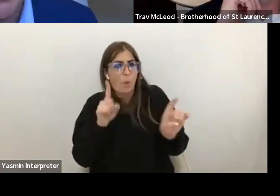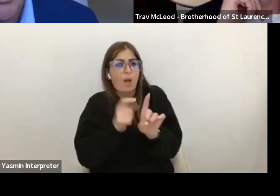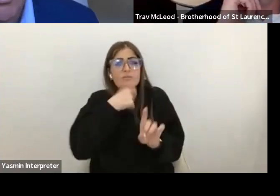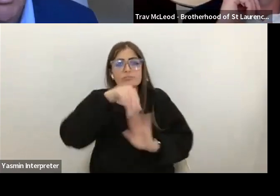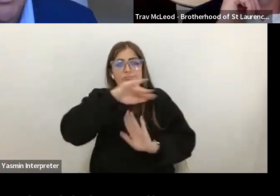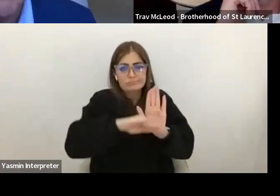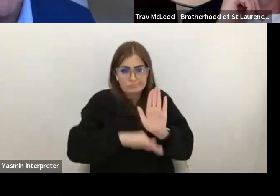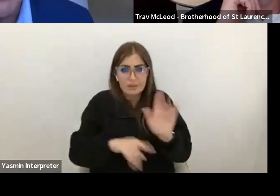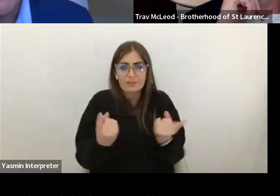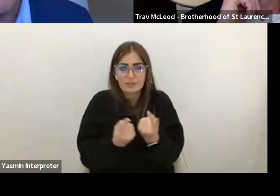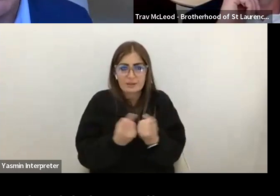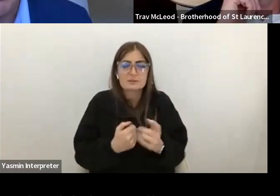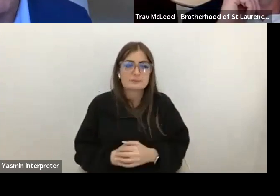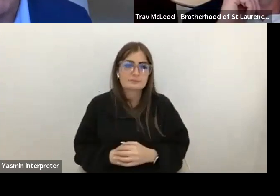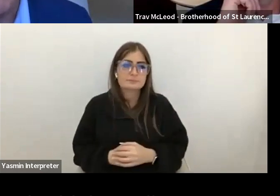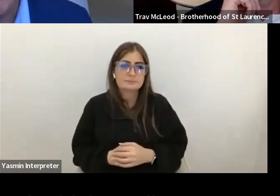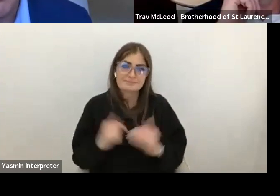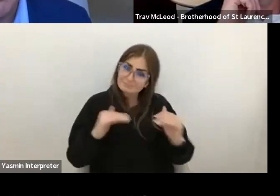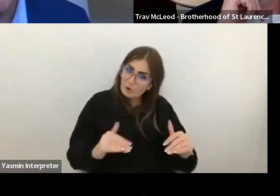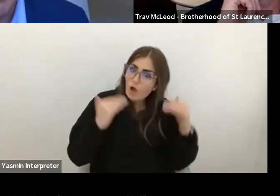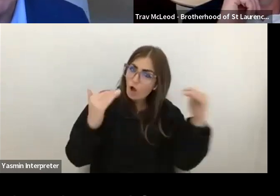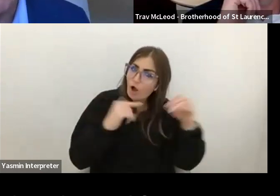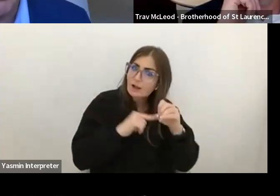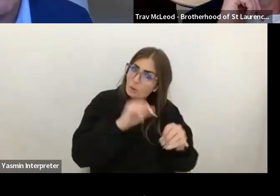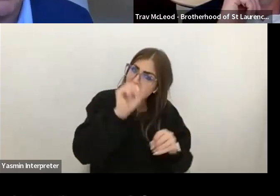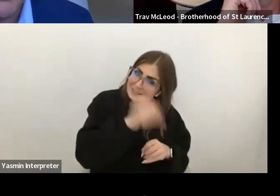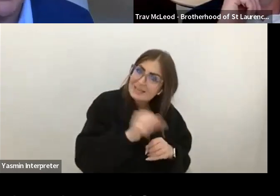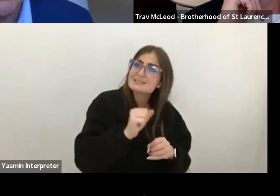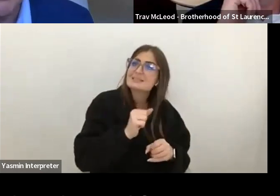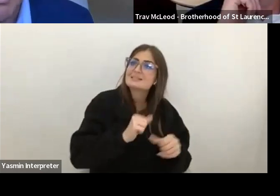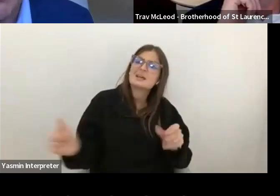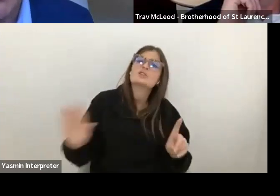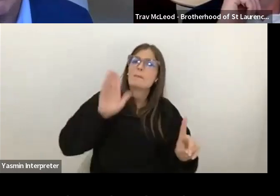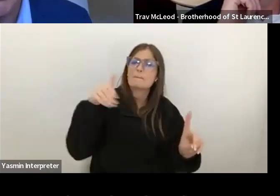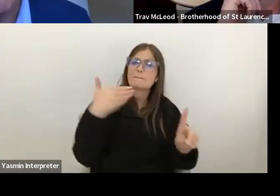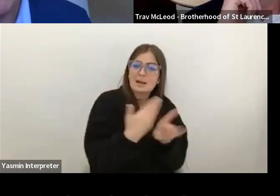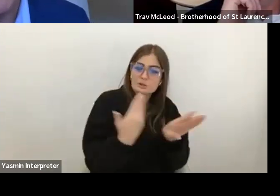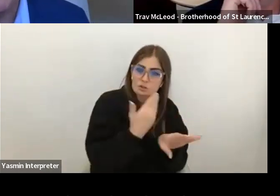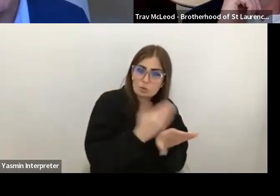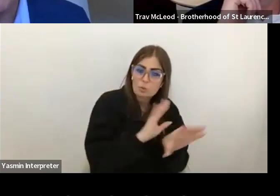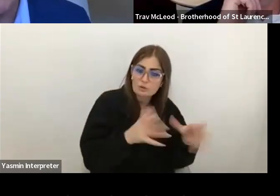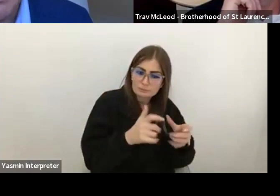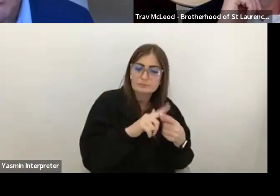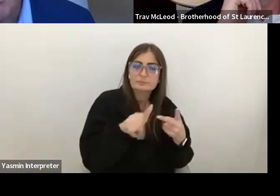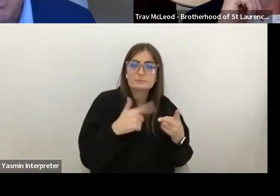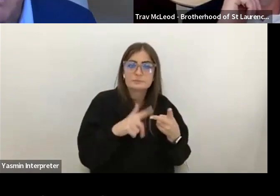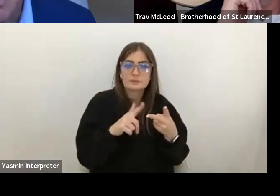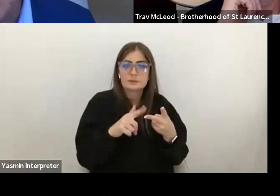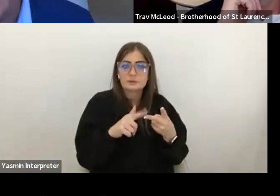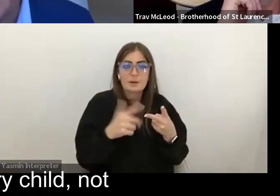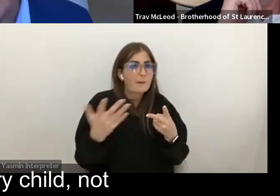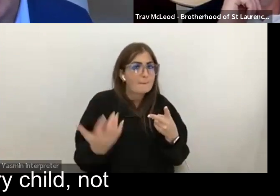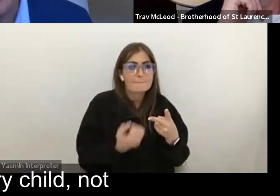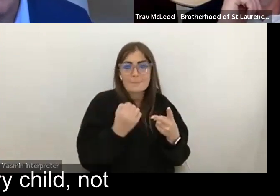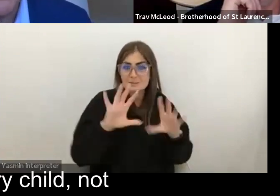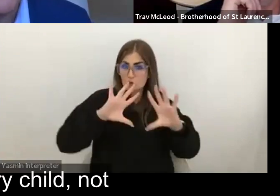characteristics. Quality, so it's got to be high quality, which takes you back to the workforce and how they're supported and valued. It's got to be